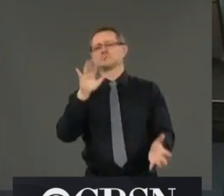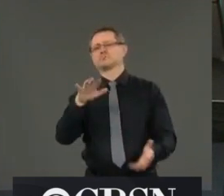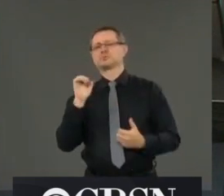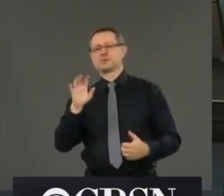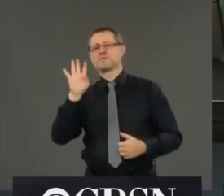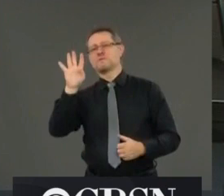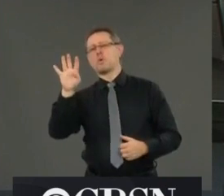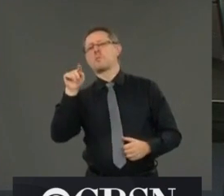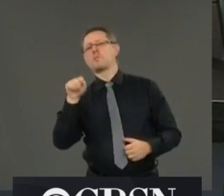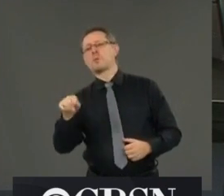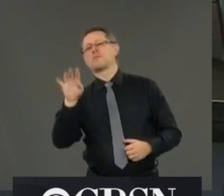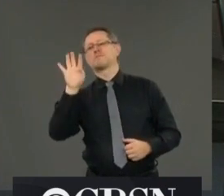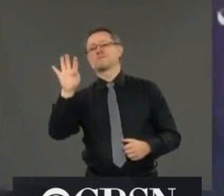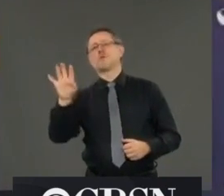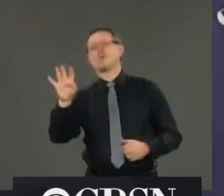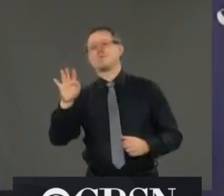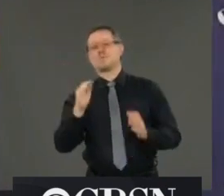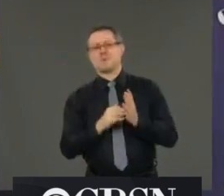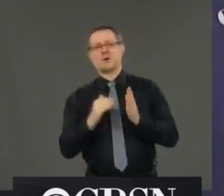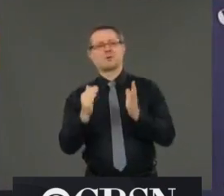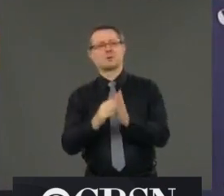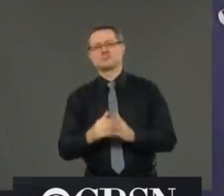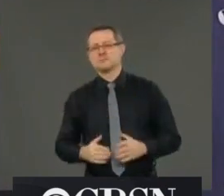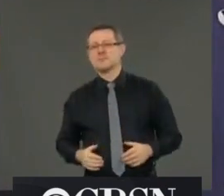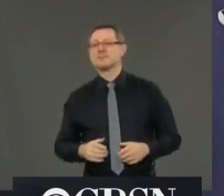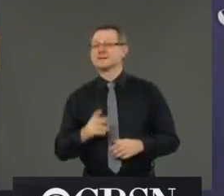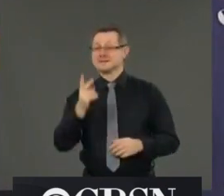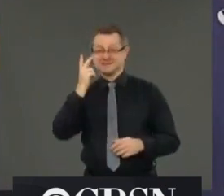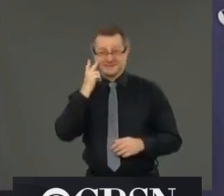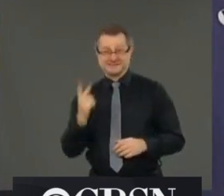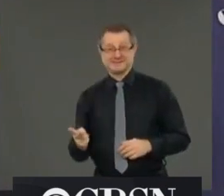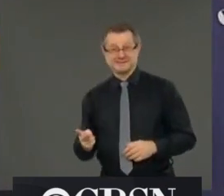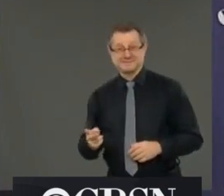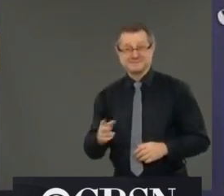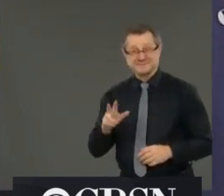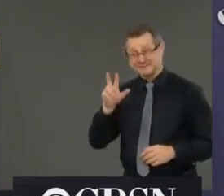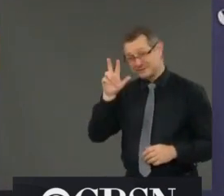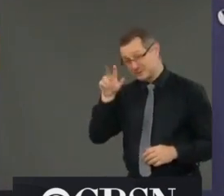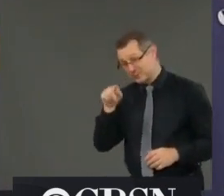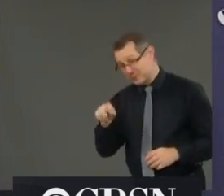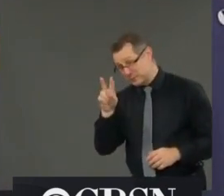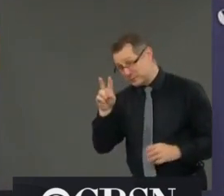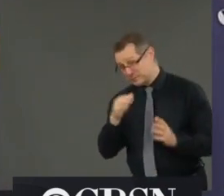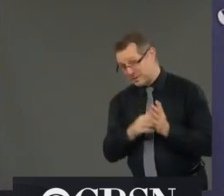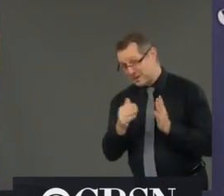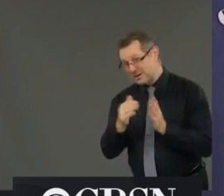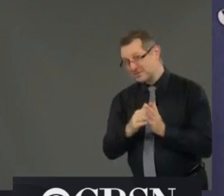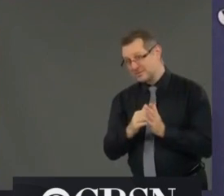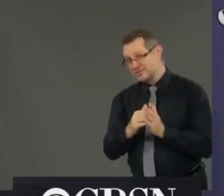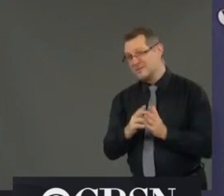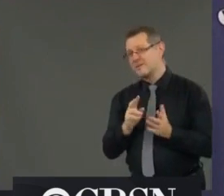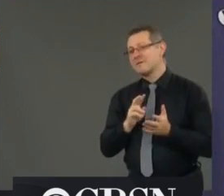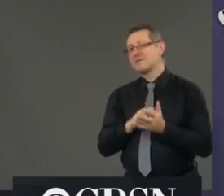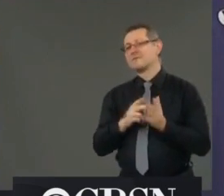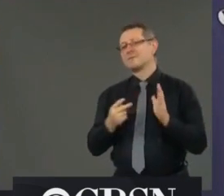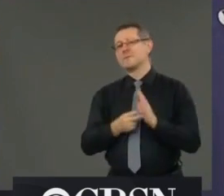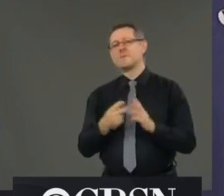those 1,200, there are going to be issues with people. It's not everybody who asks for a check gets a check.